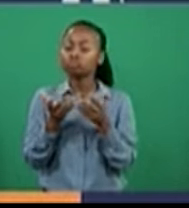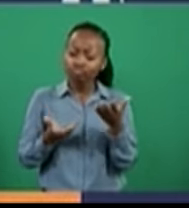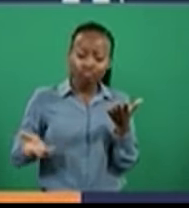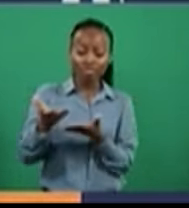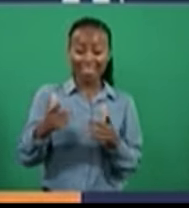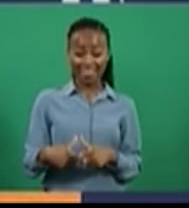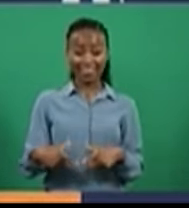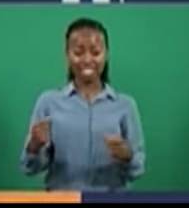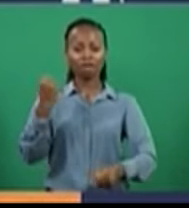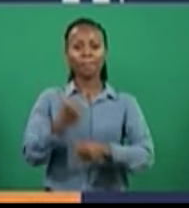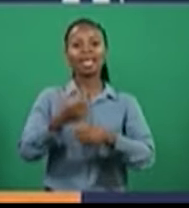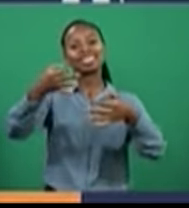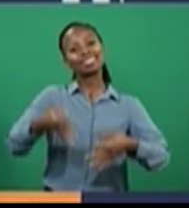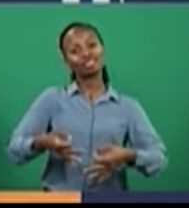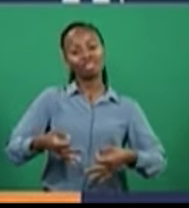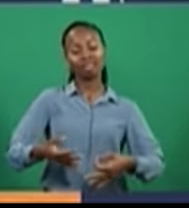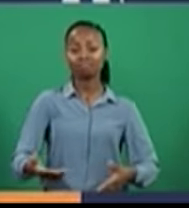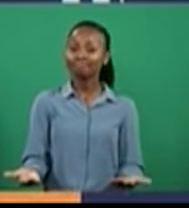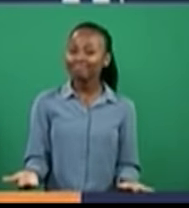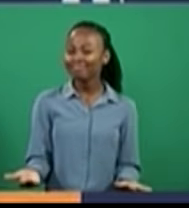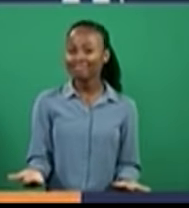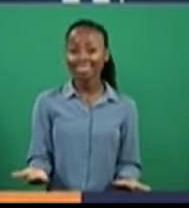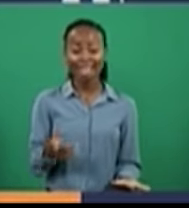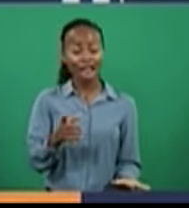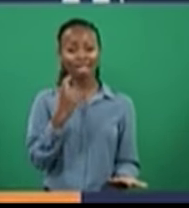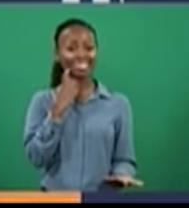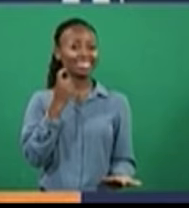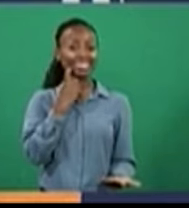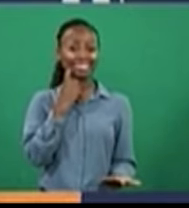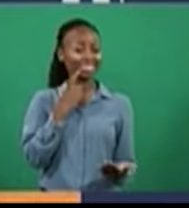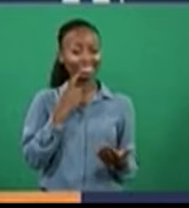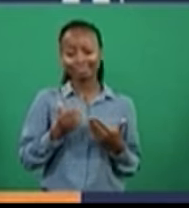a decision. And so it is never easy.